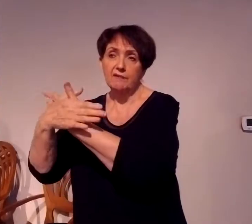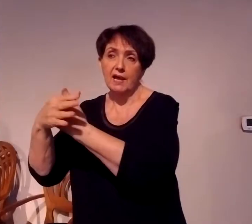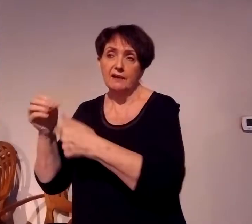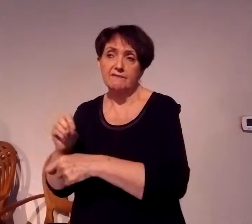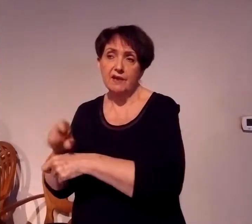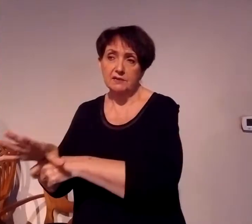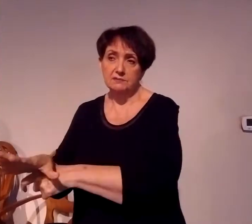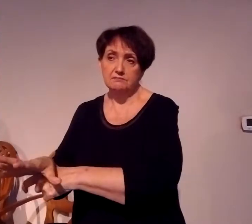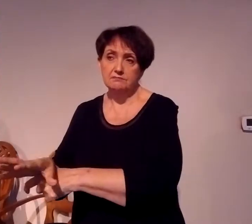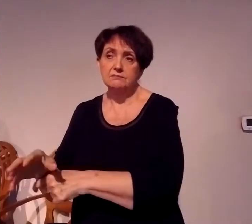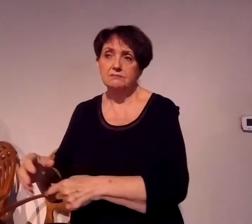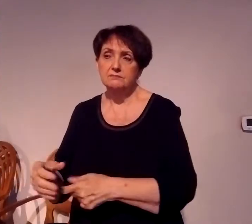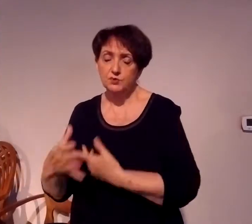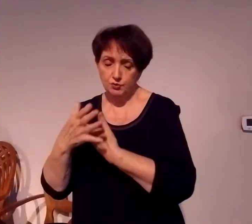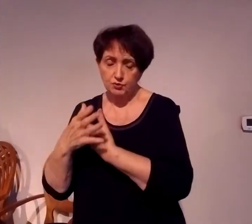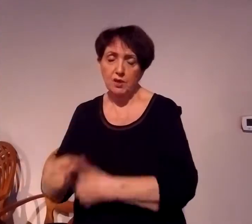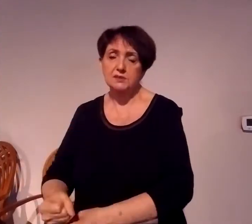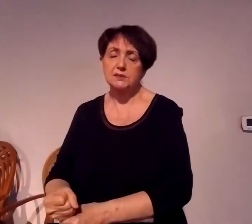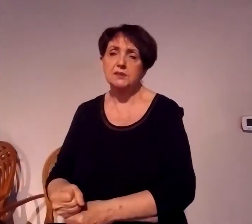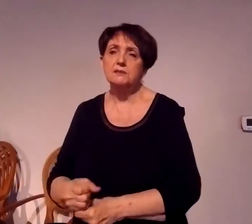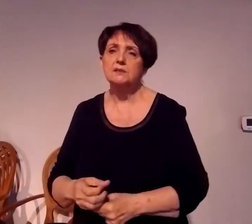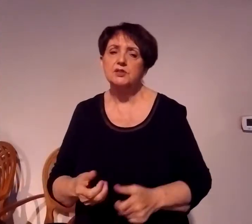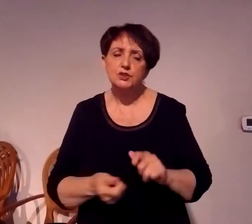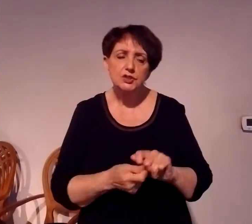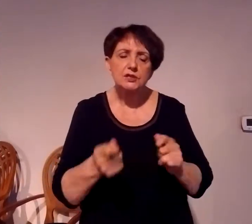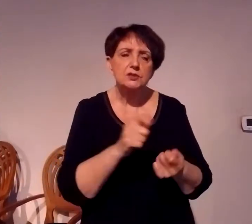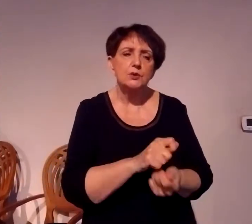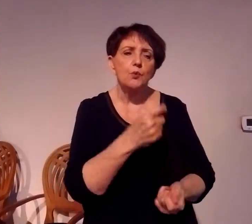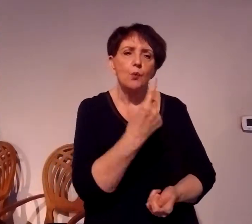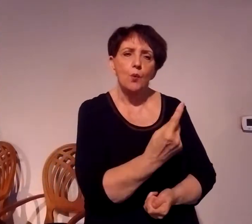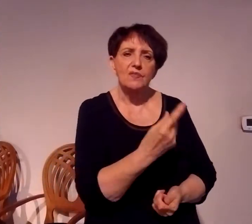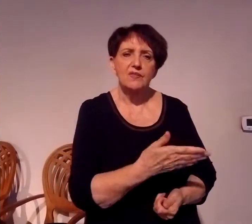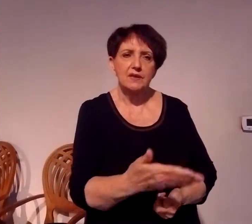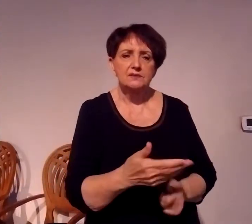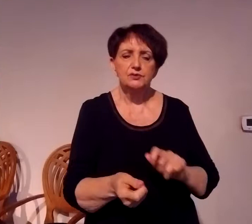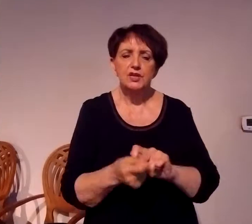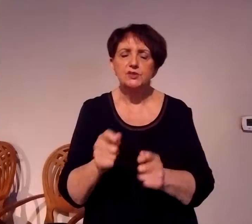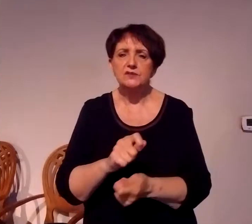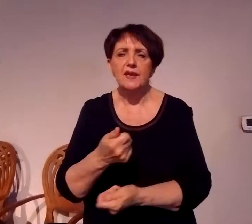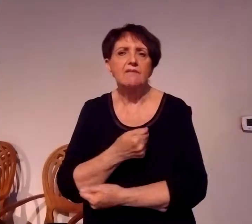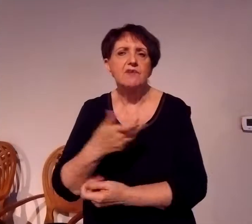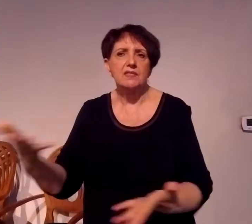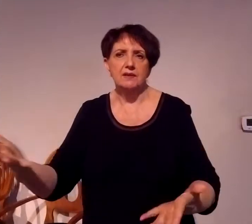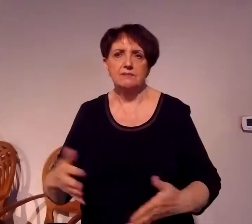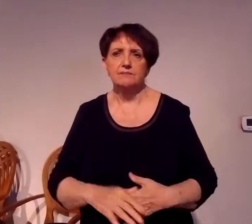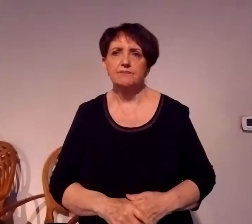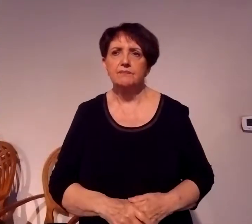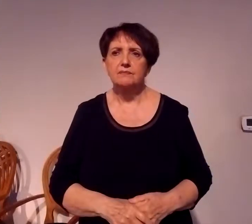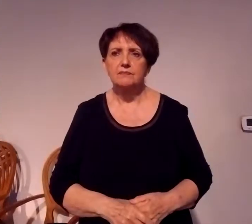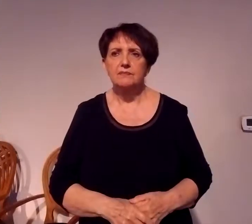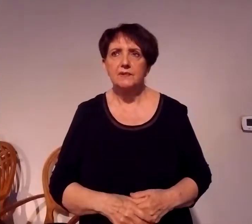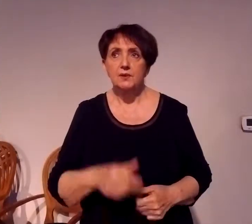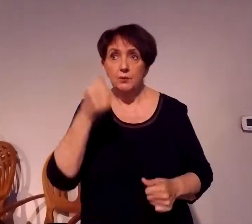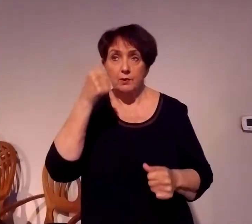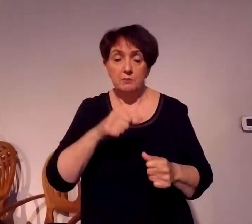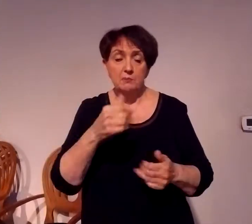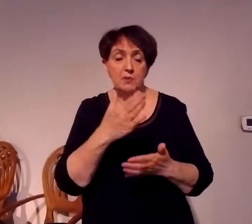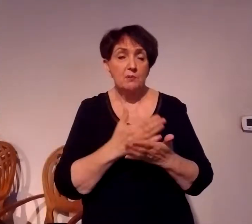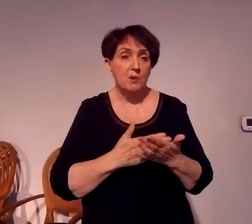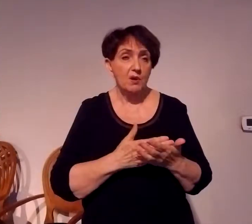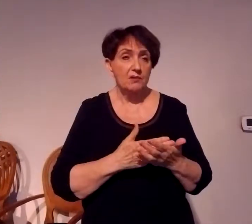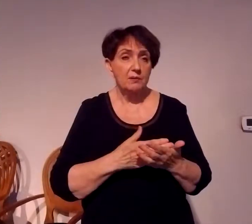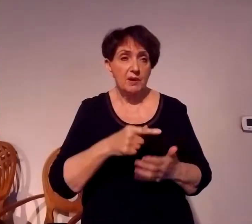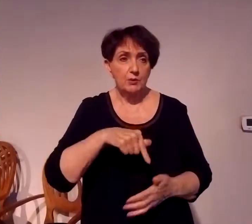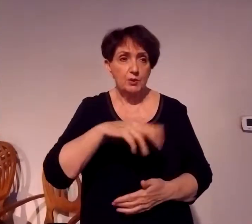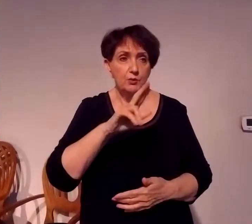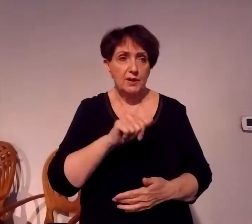We trust it. That changing one thing changes everything. Remember that piece about quantum